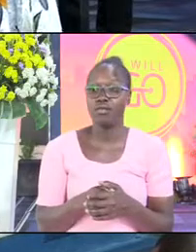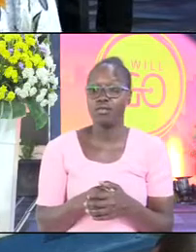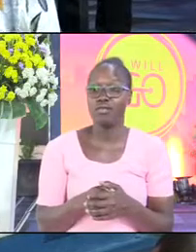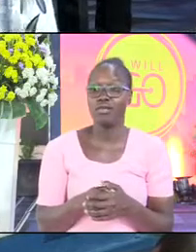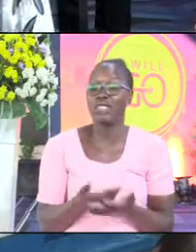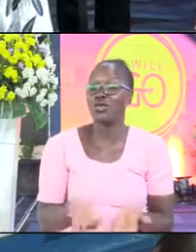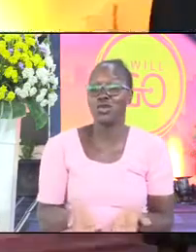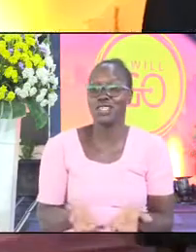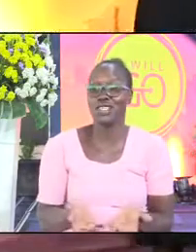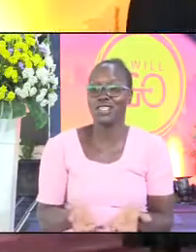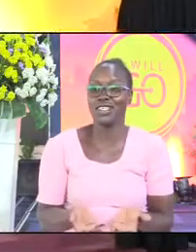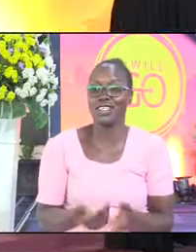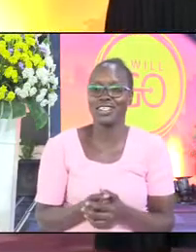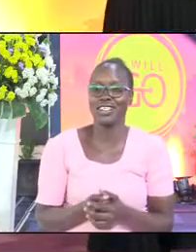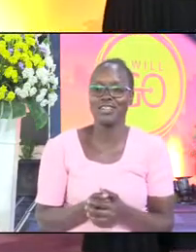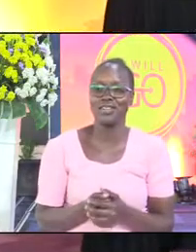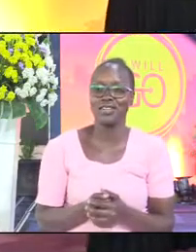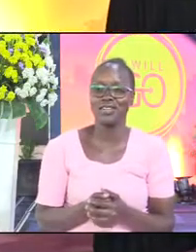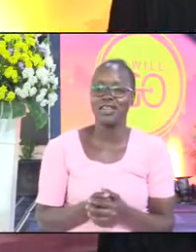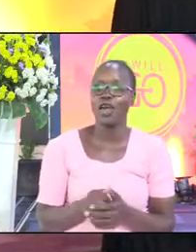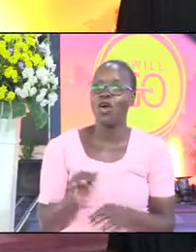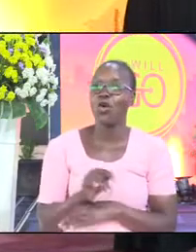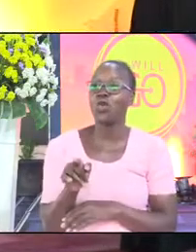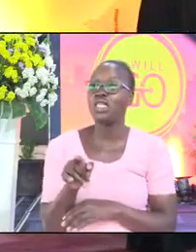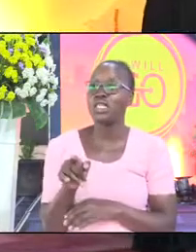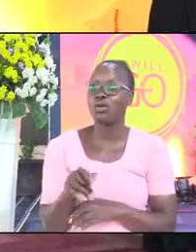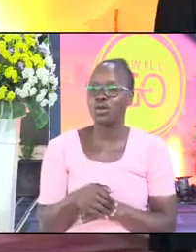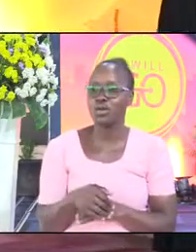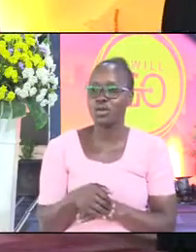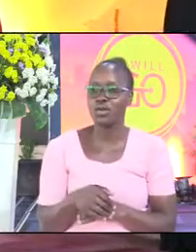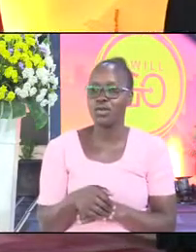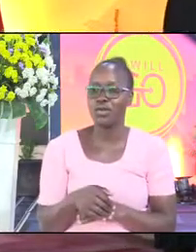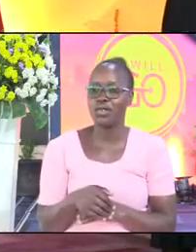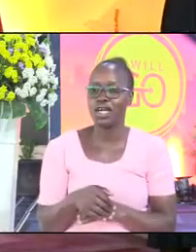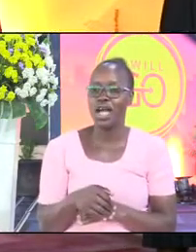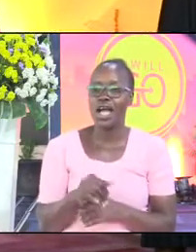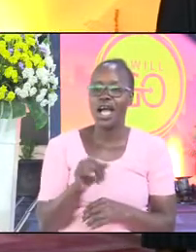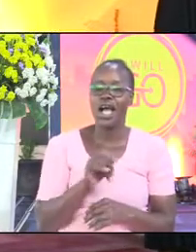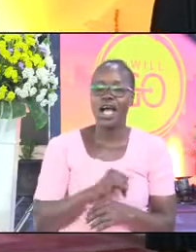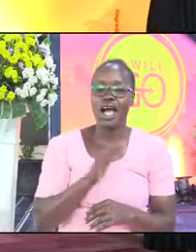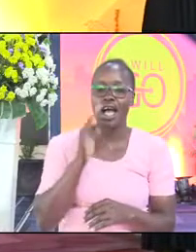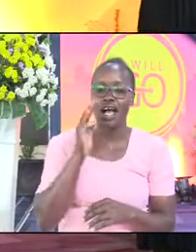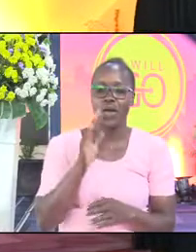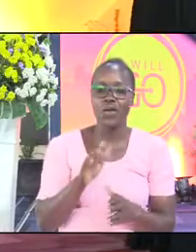I gladly follow thee.